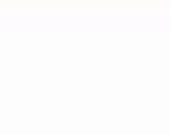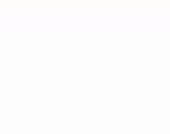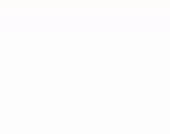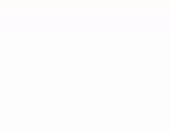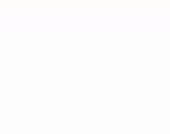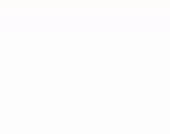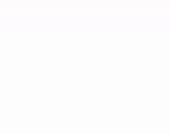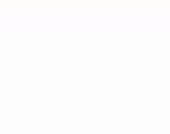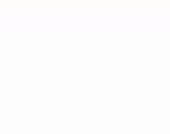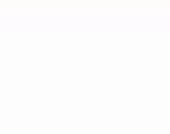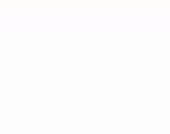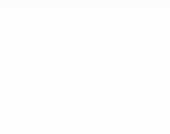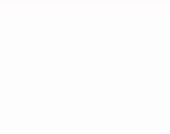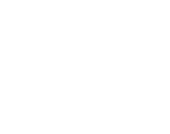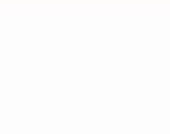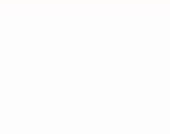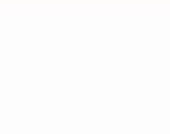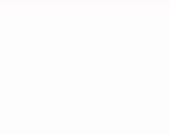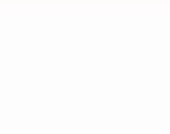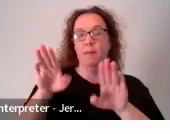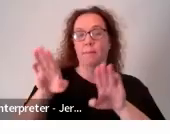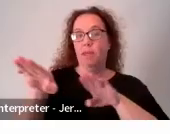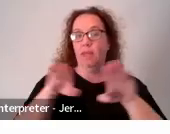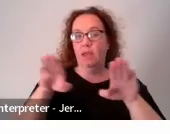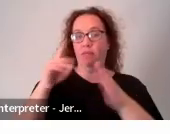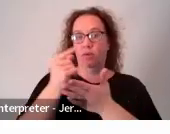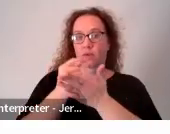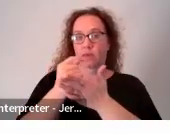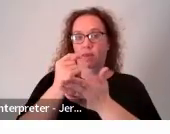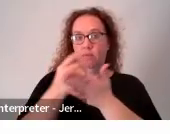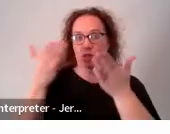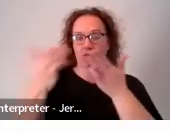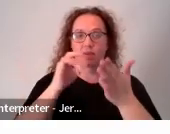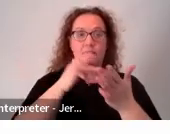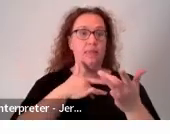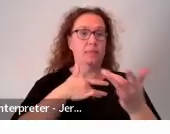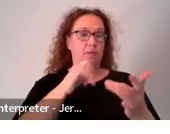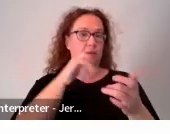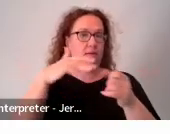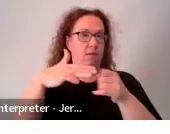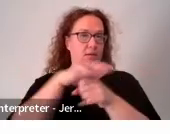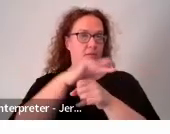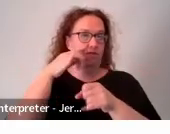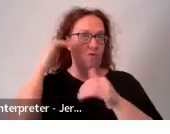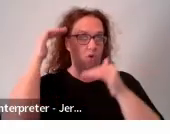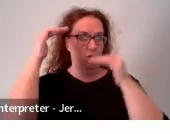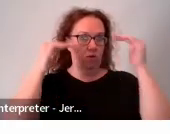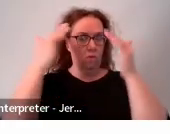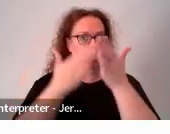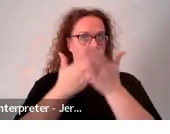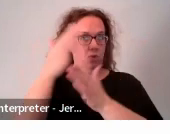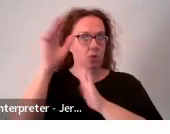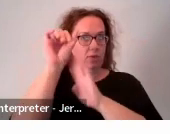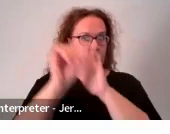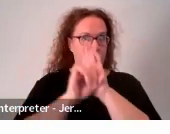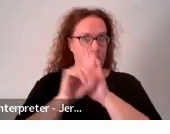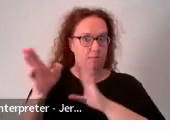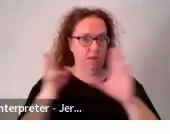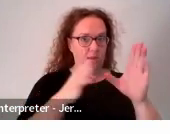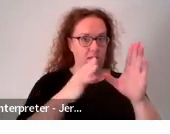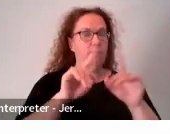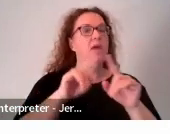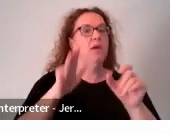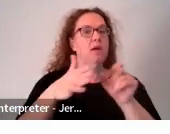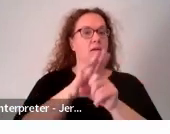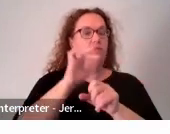services. Behavior therapy services are typically not covered for adults through the state plan, but are covered for